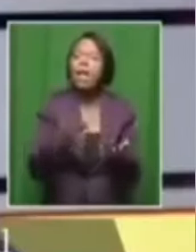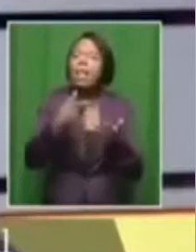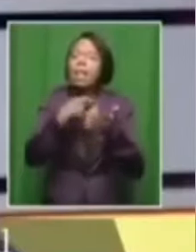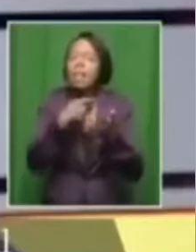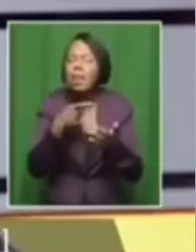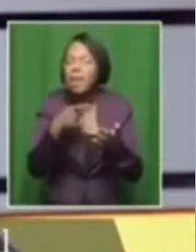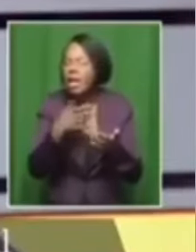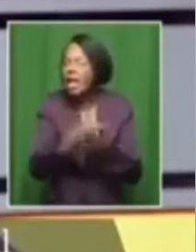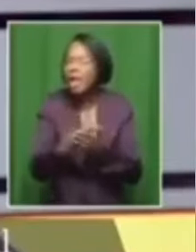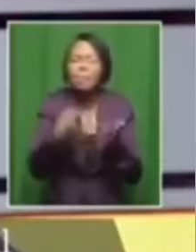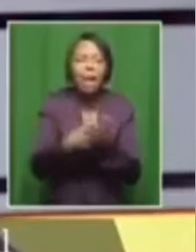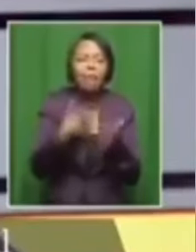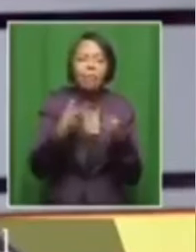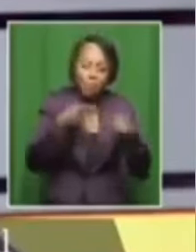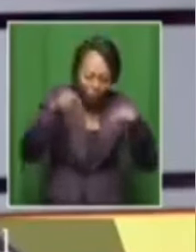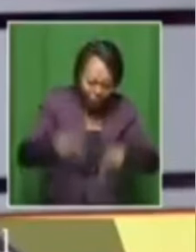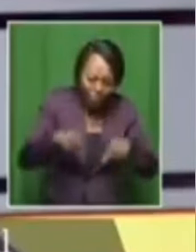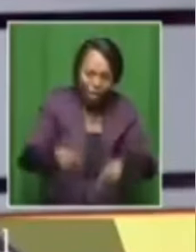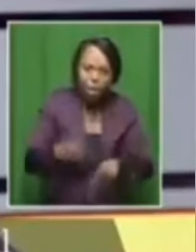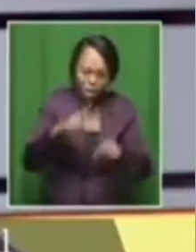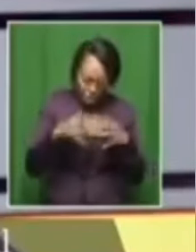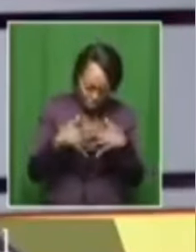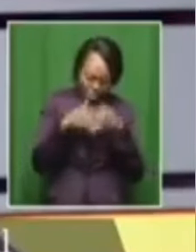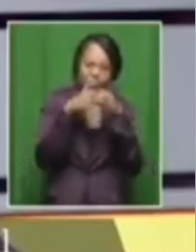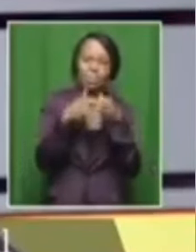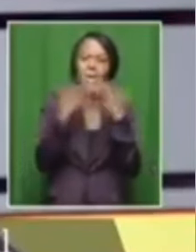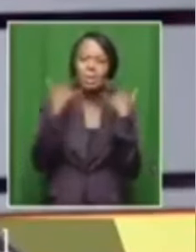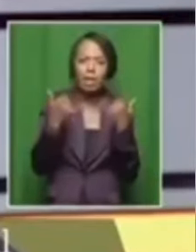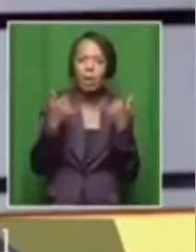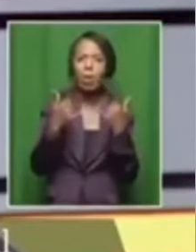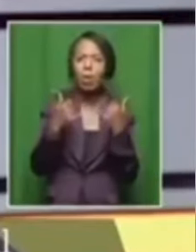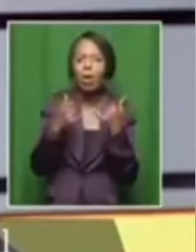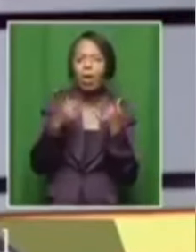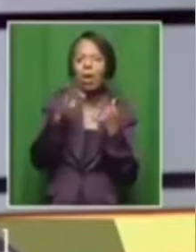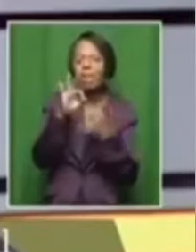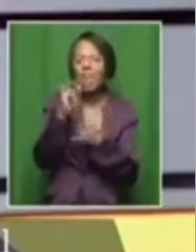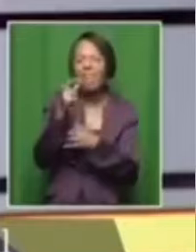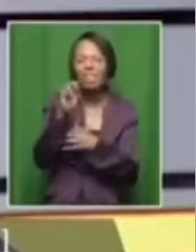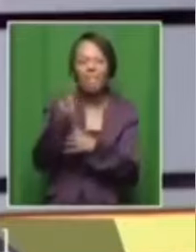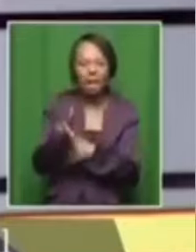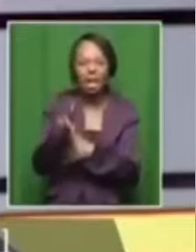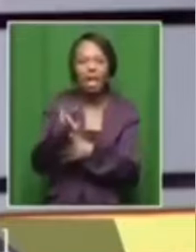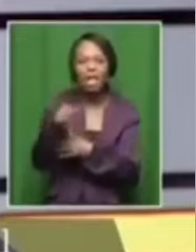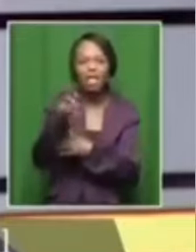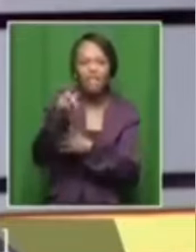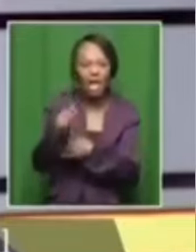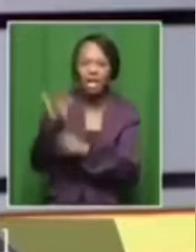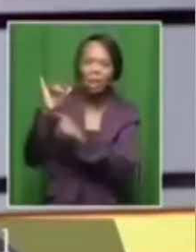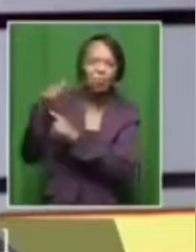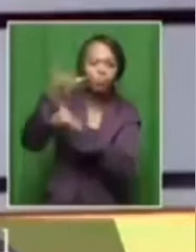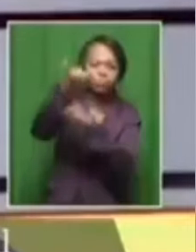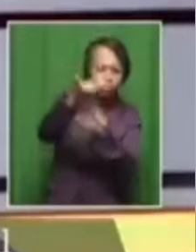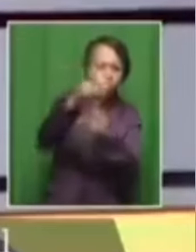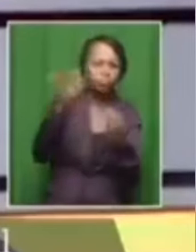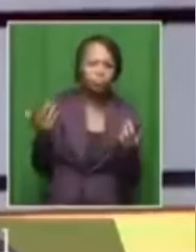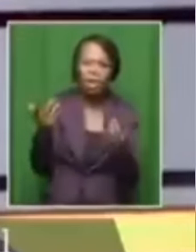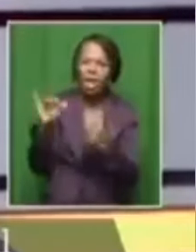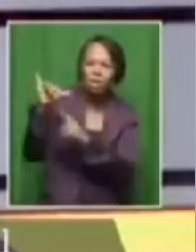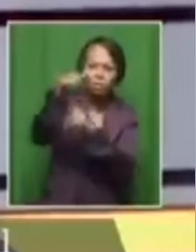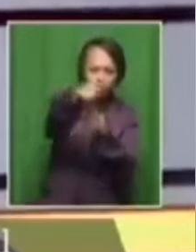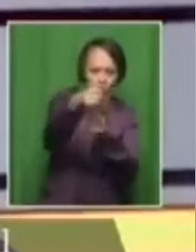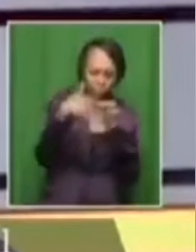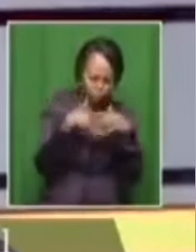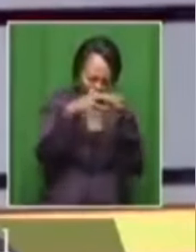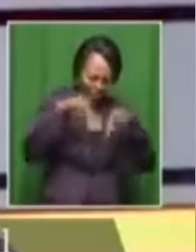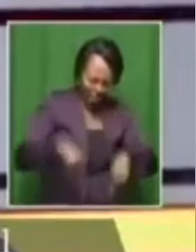We produce a fighter jet. A fighter jet. If we can produce a flying machine, shouldn't be difficult